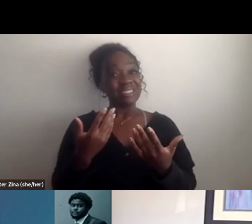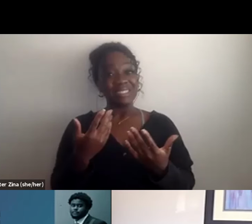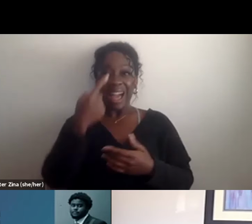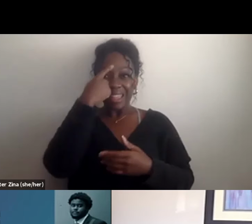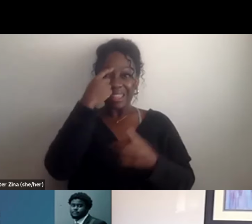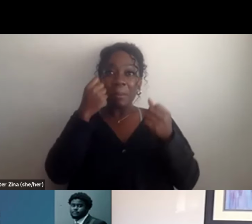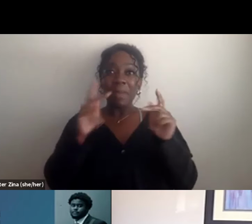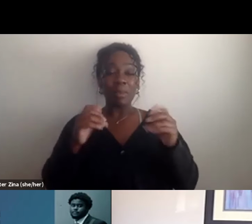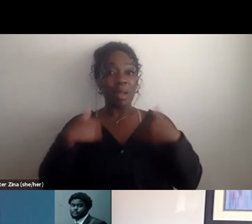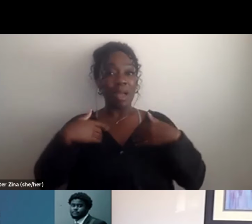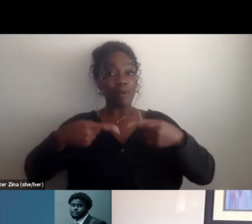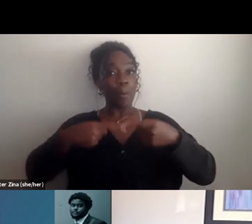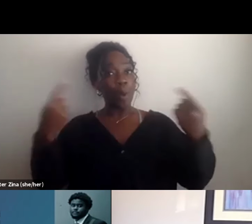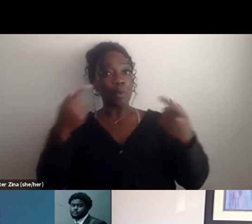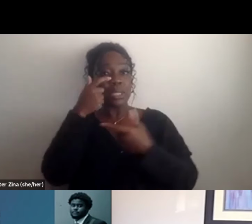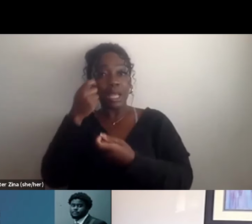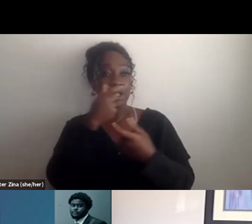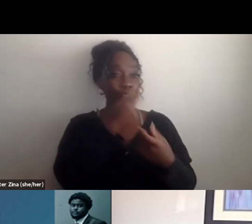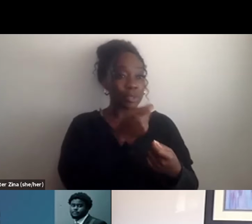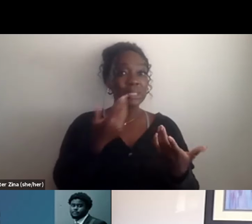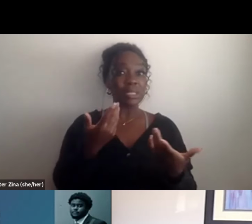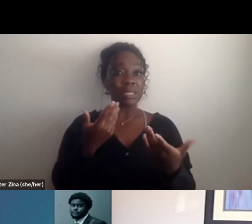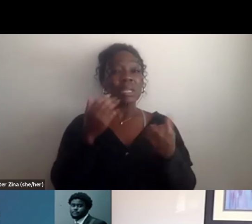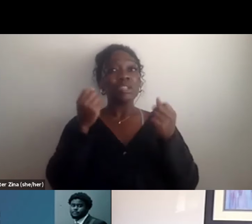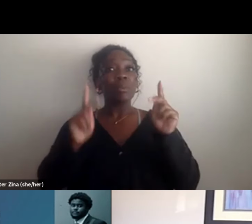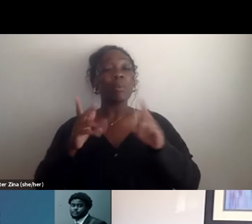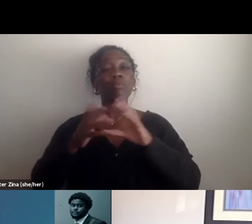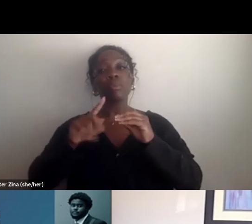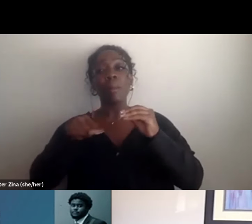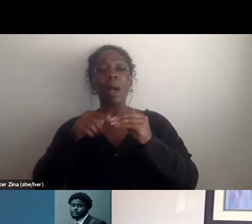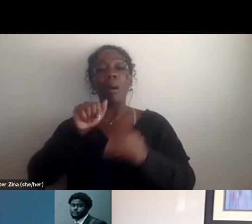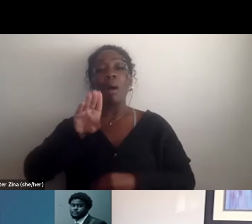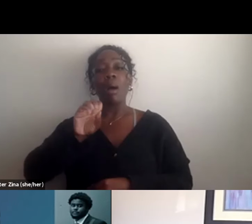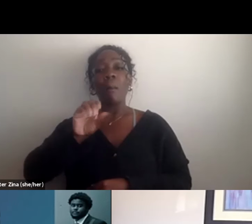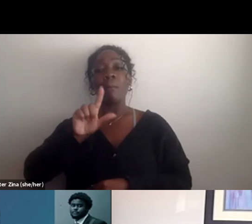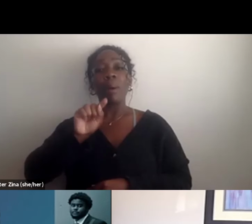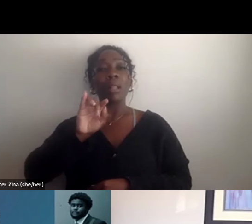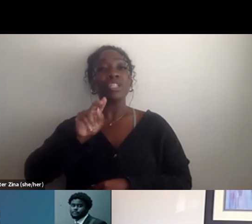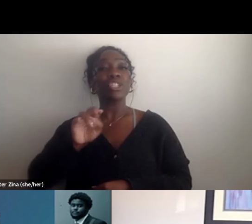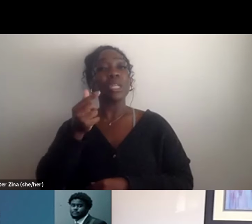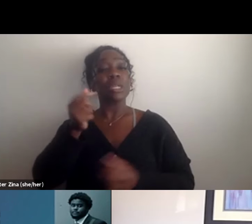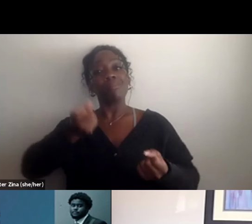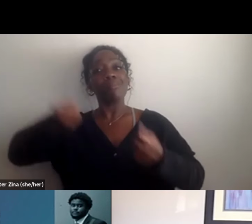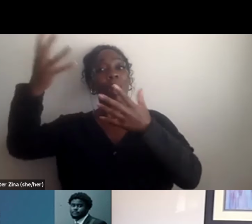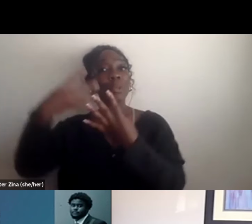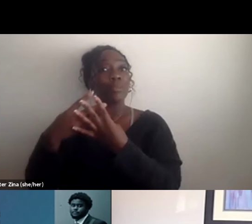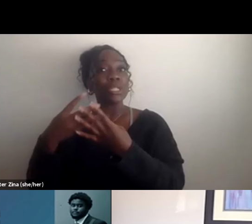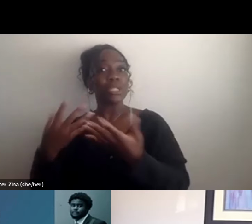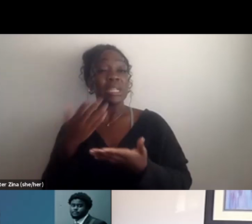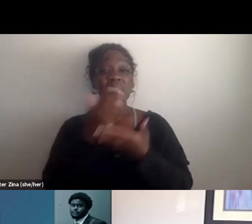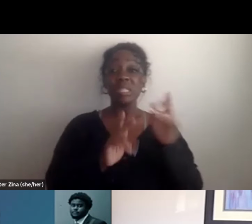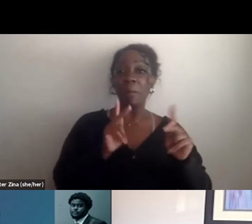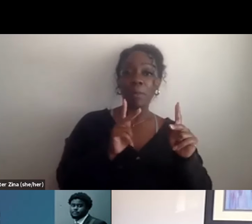right? You know, there's a conversation around abolishing prisons, right? Some people would advocate abolishing schools,